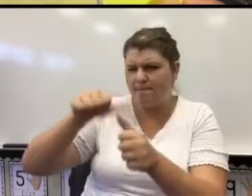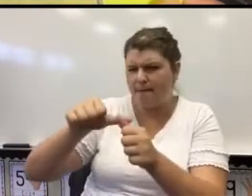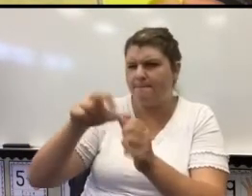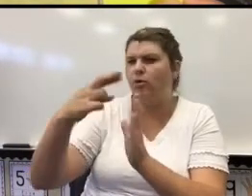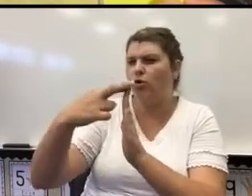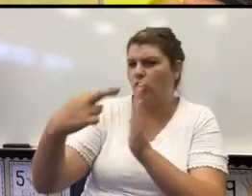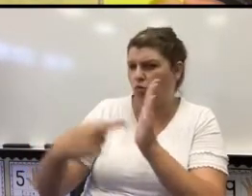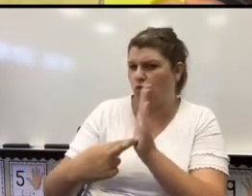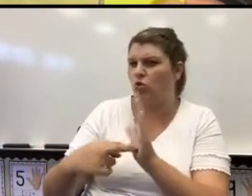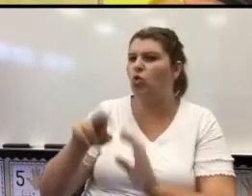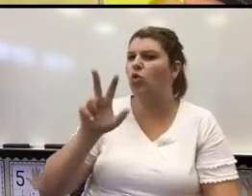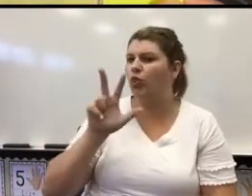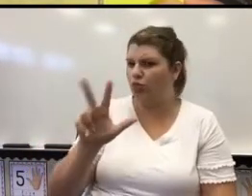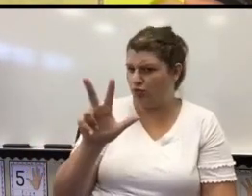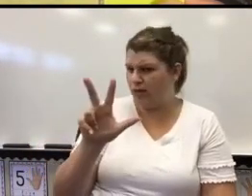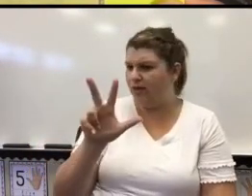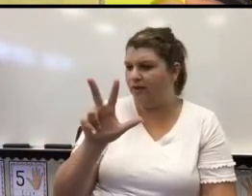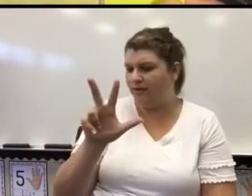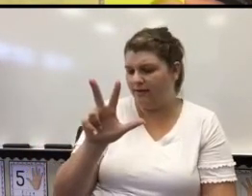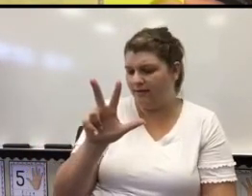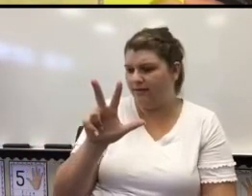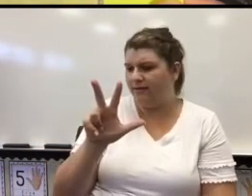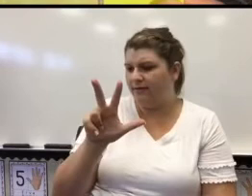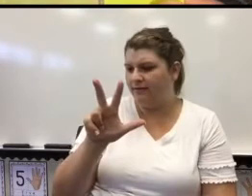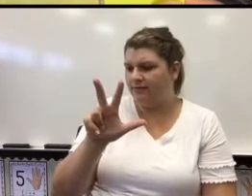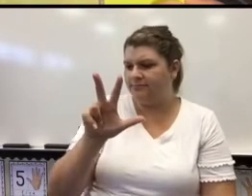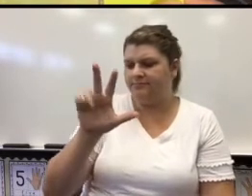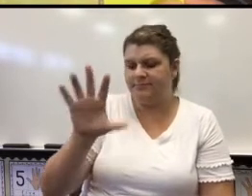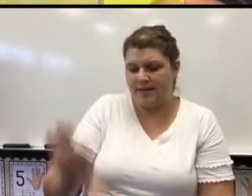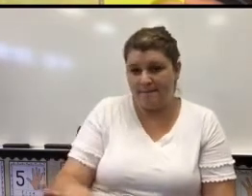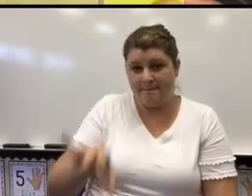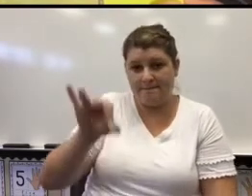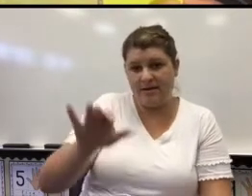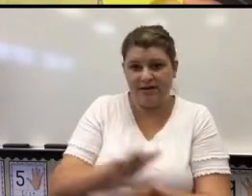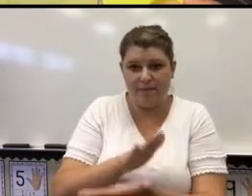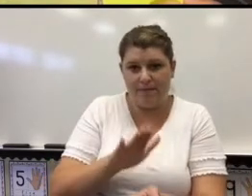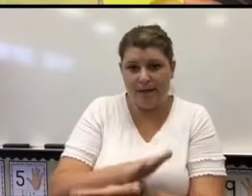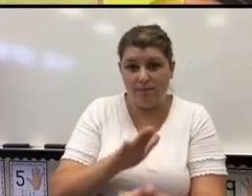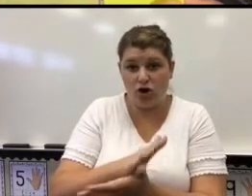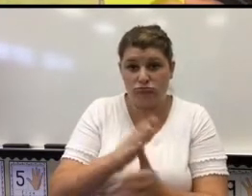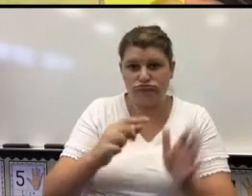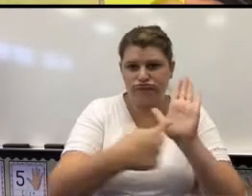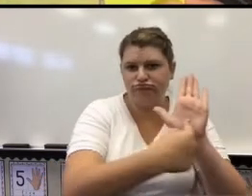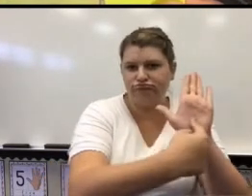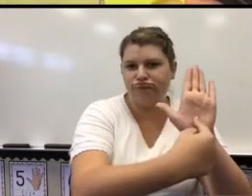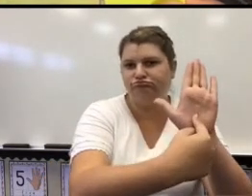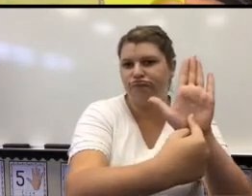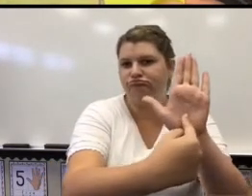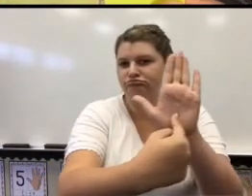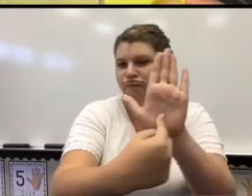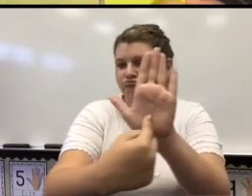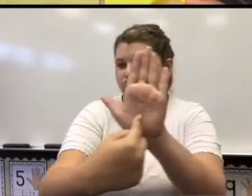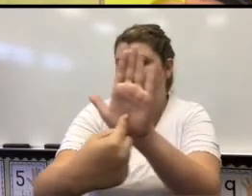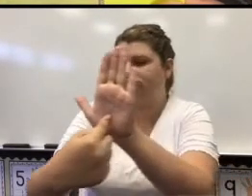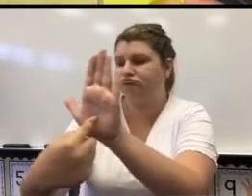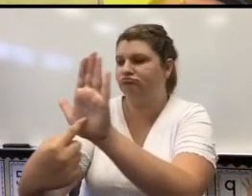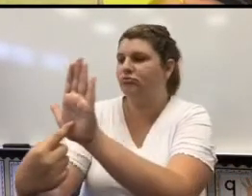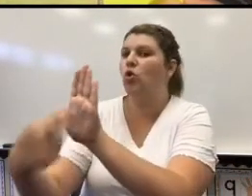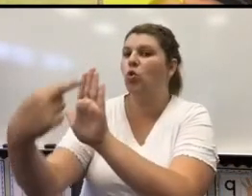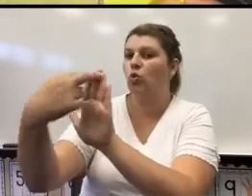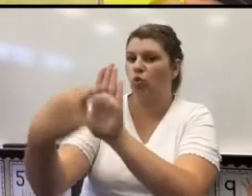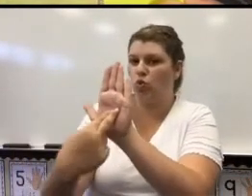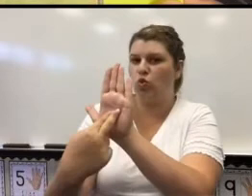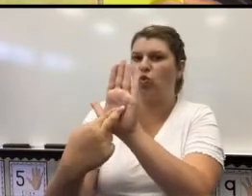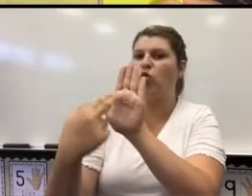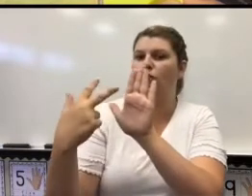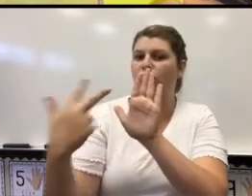else's ride. That's why I want you to remember the next rule, said Joy, as she picked up a piece of paper from the dashboard and held